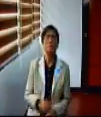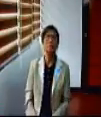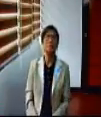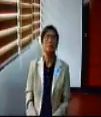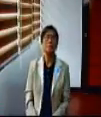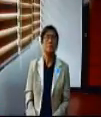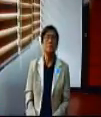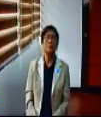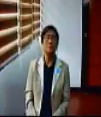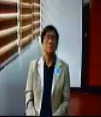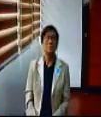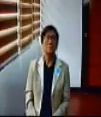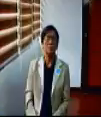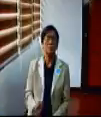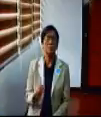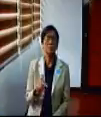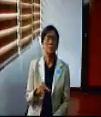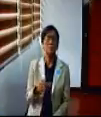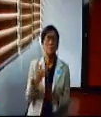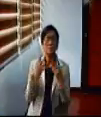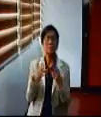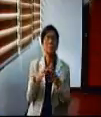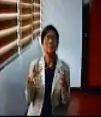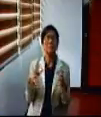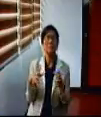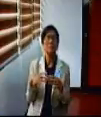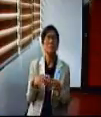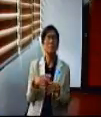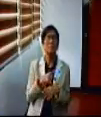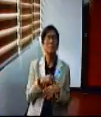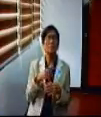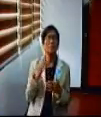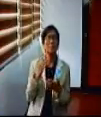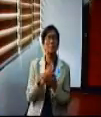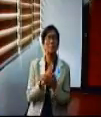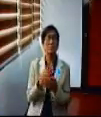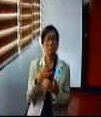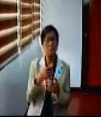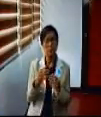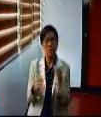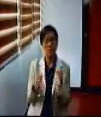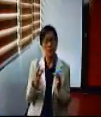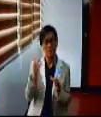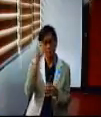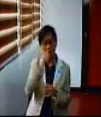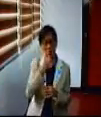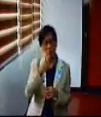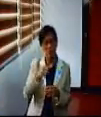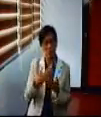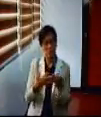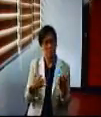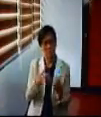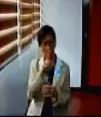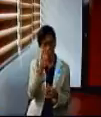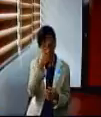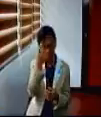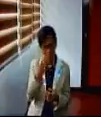you. Okay, thank you very much. And please do stop me if you're missing anything. Your question to me